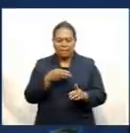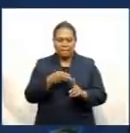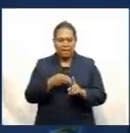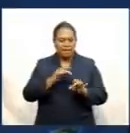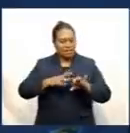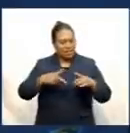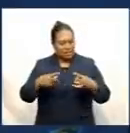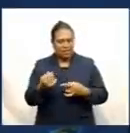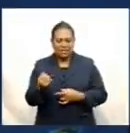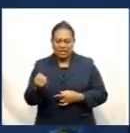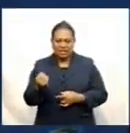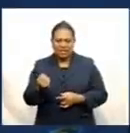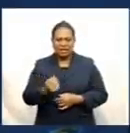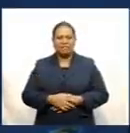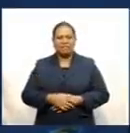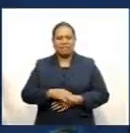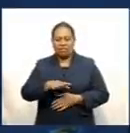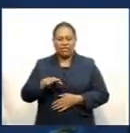we